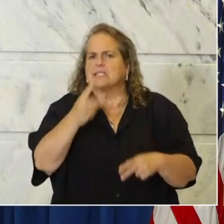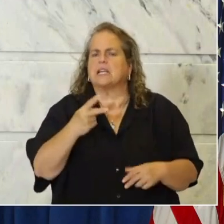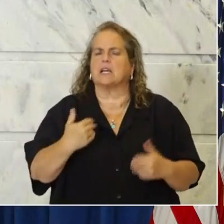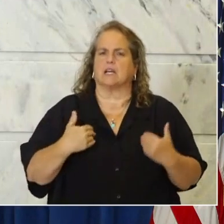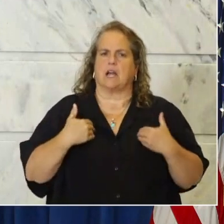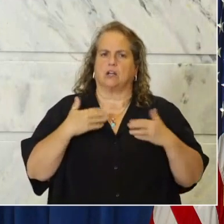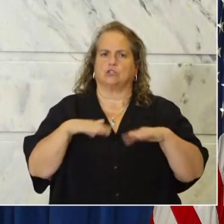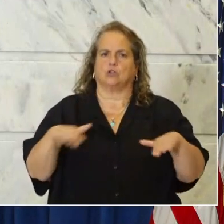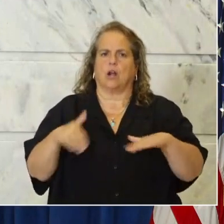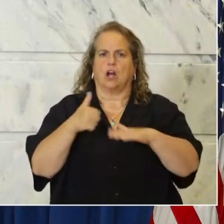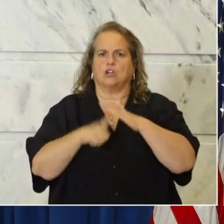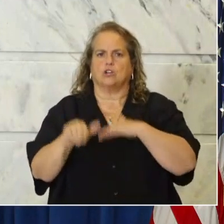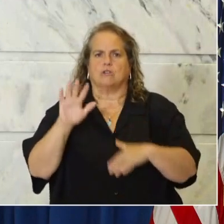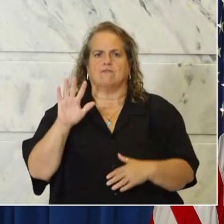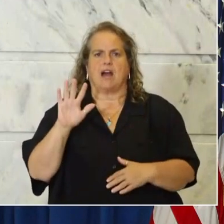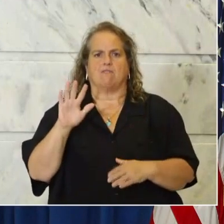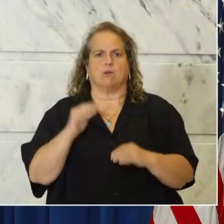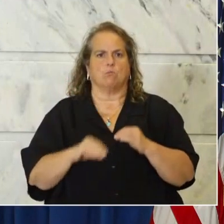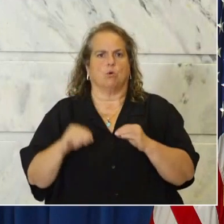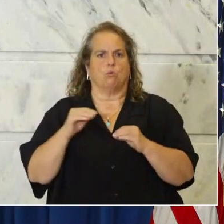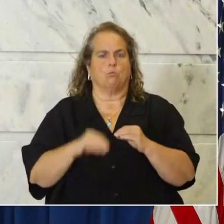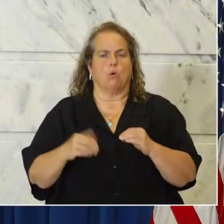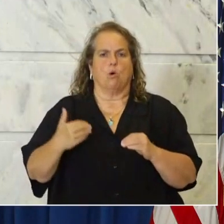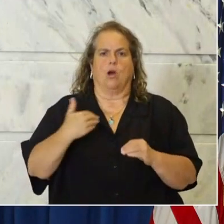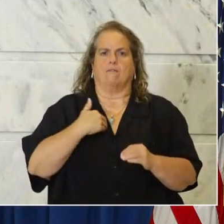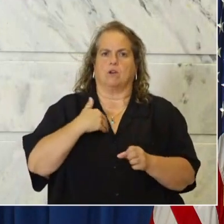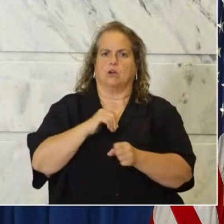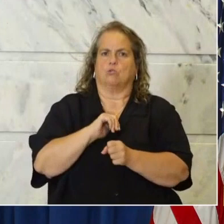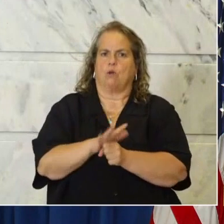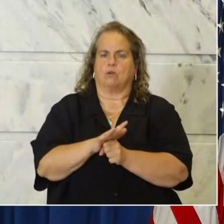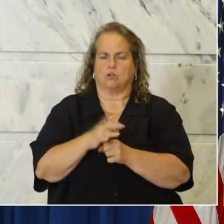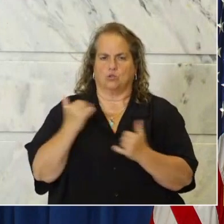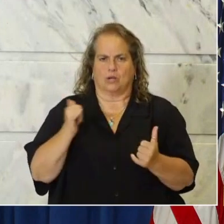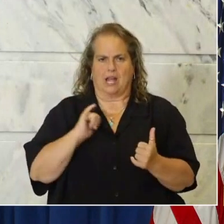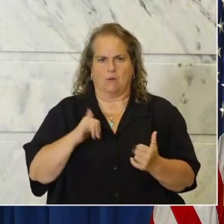under 5 more and more test positive. Today we have